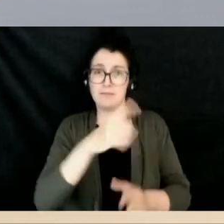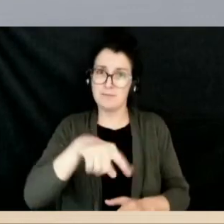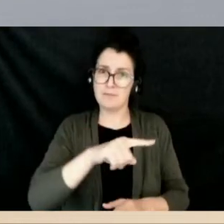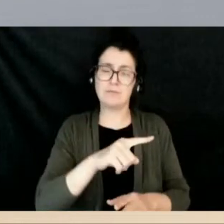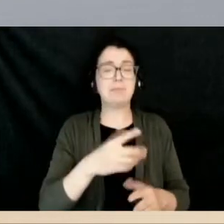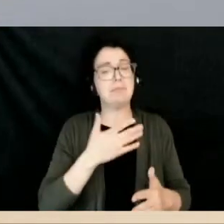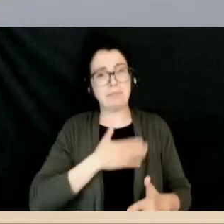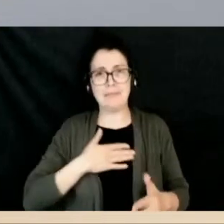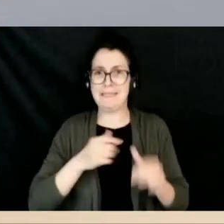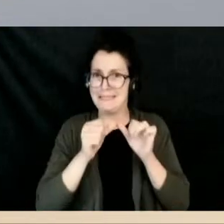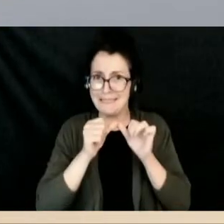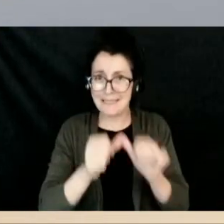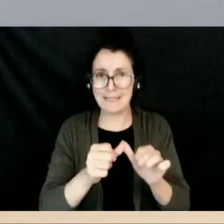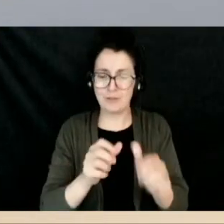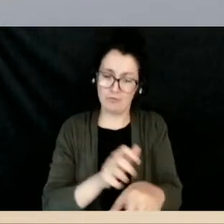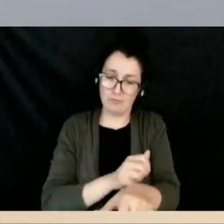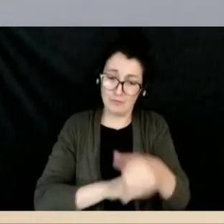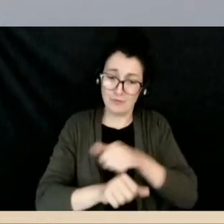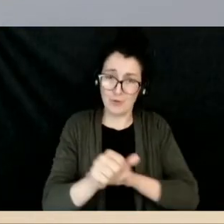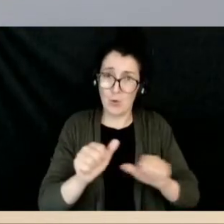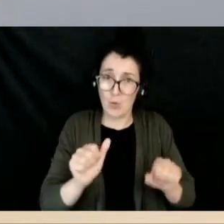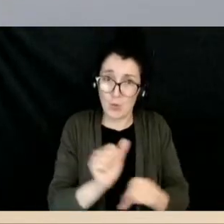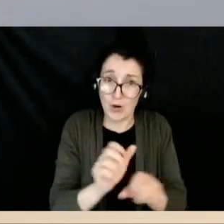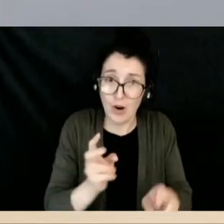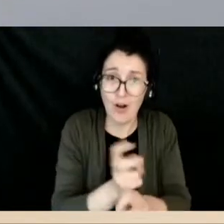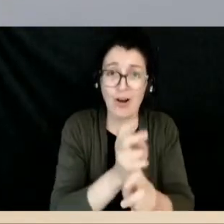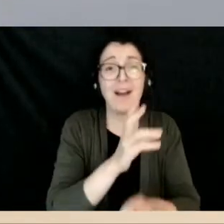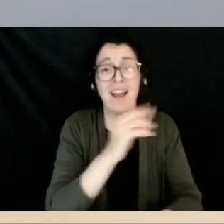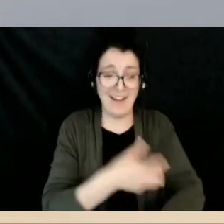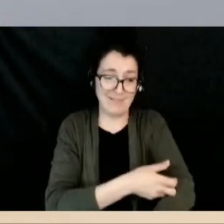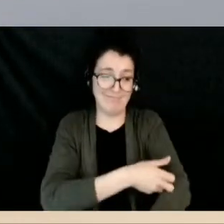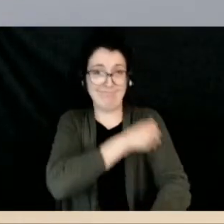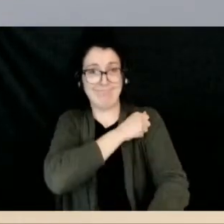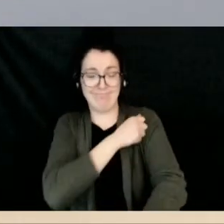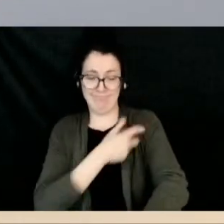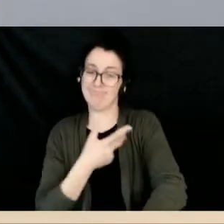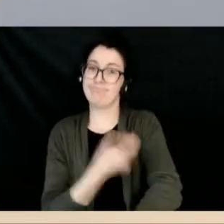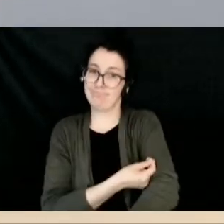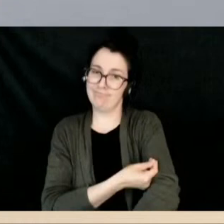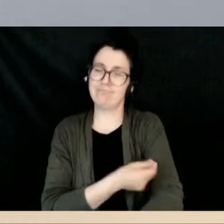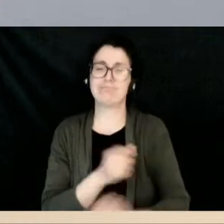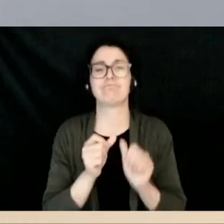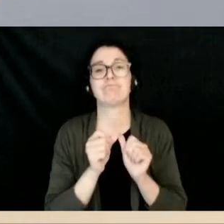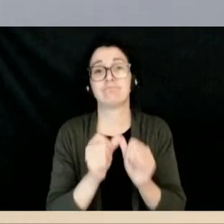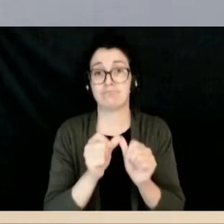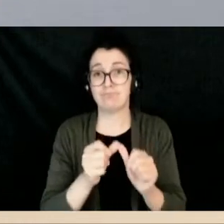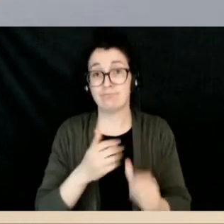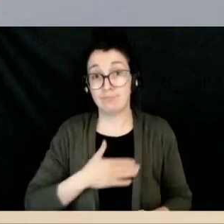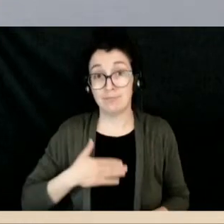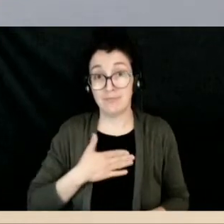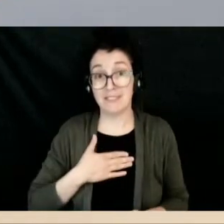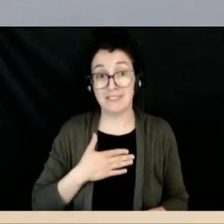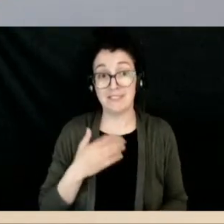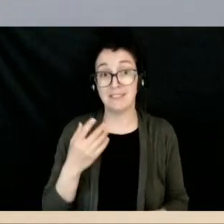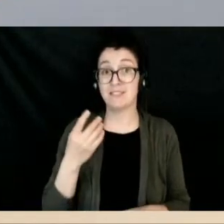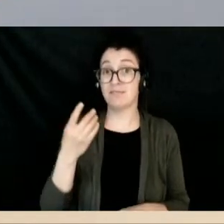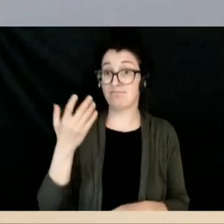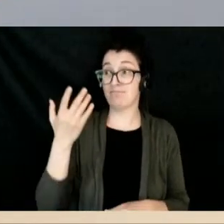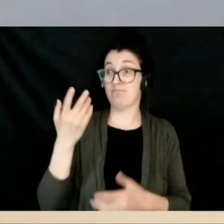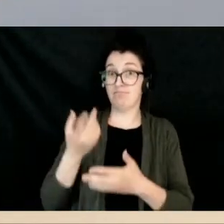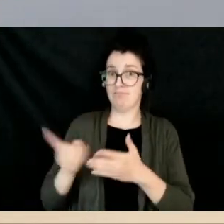their sleeves to be immunized. And as of last weekend, over 50% of eligible island residents have been